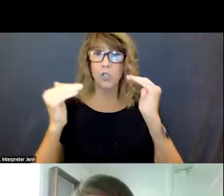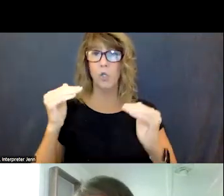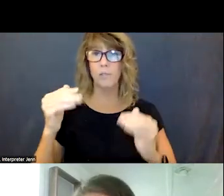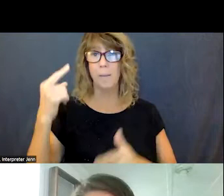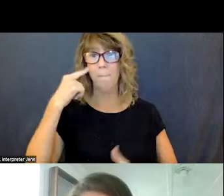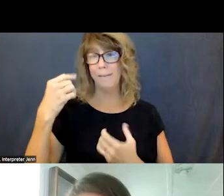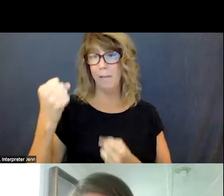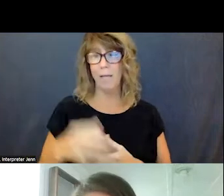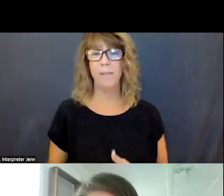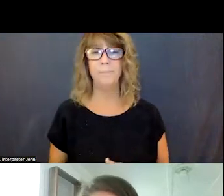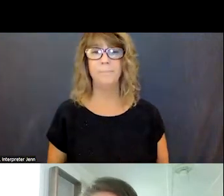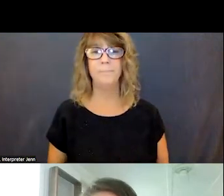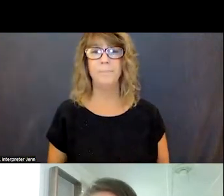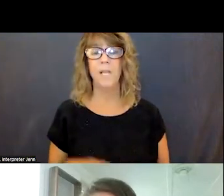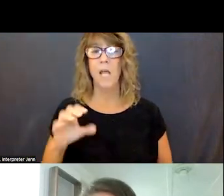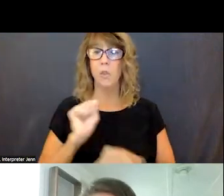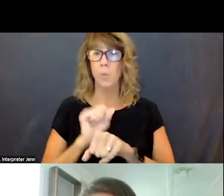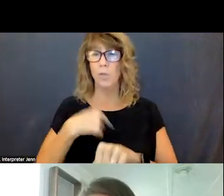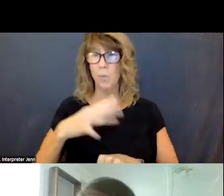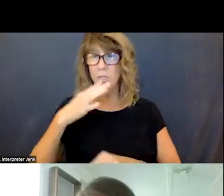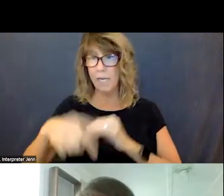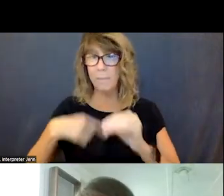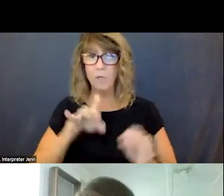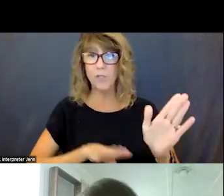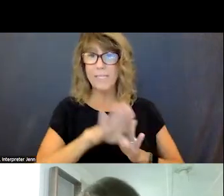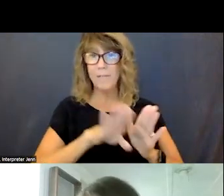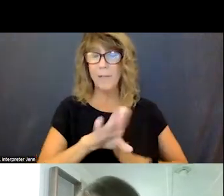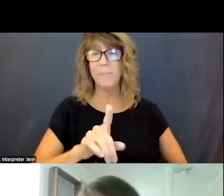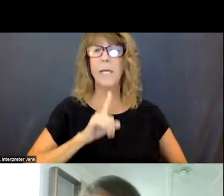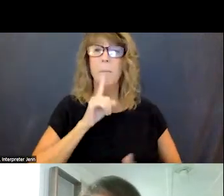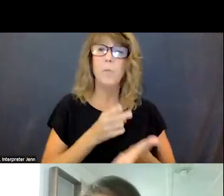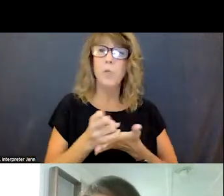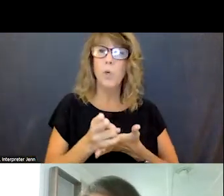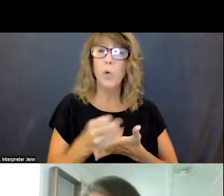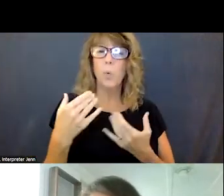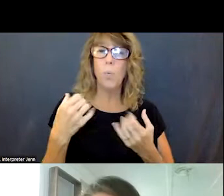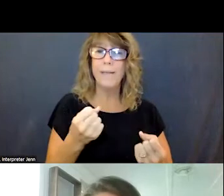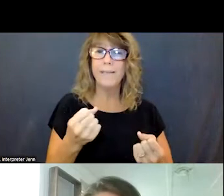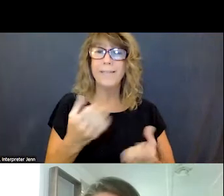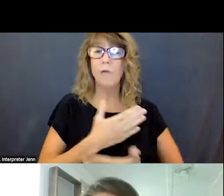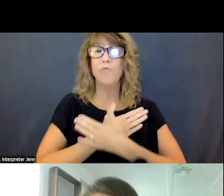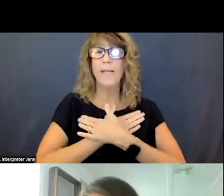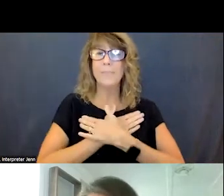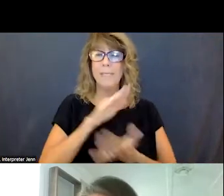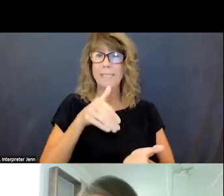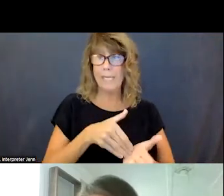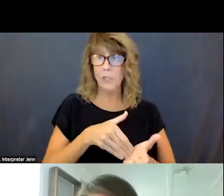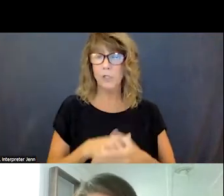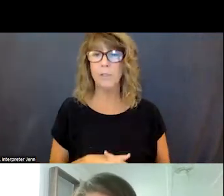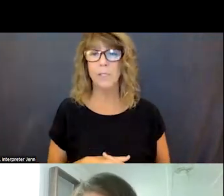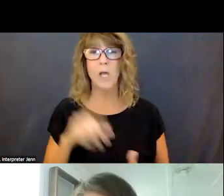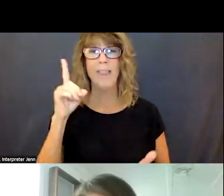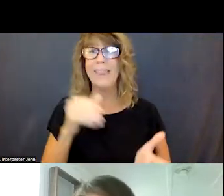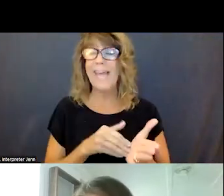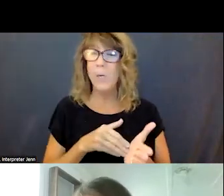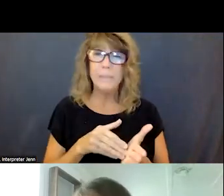leadership, right, the work we're talking about, she developed the peer wellness and respite centers where you know, thousands of